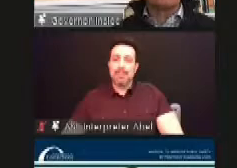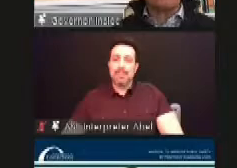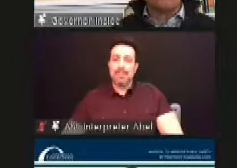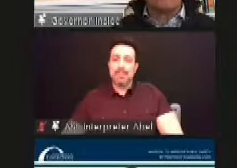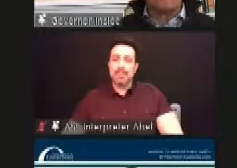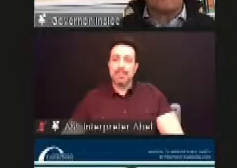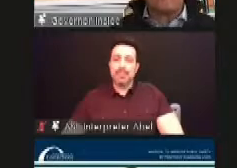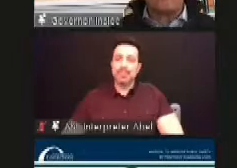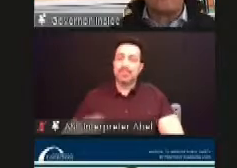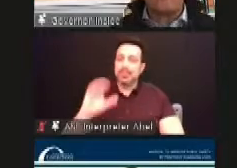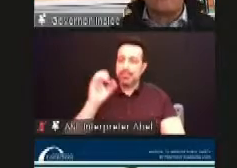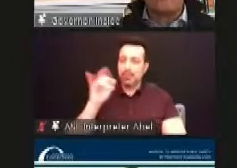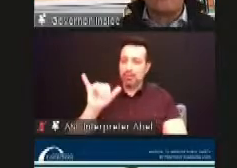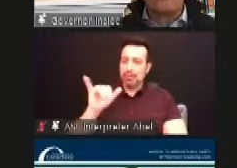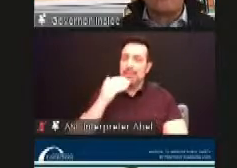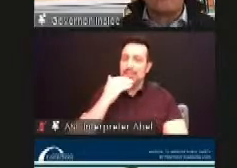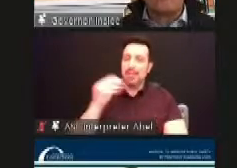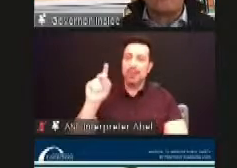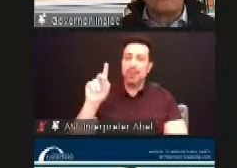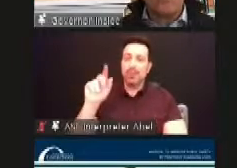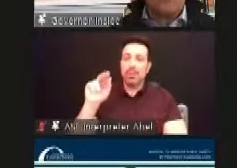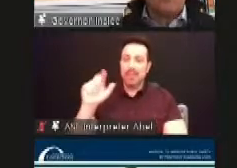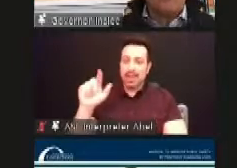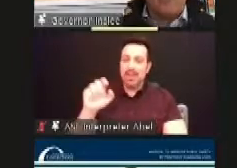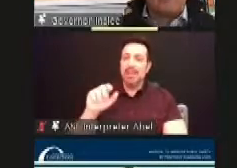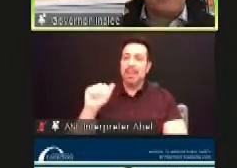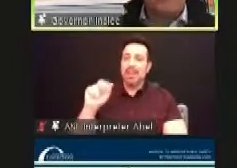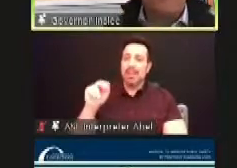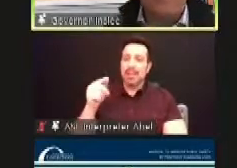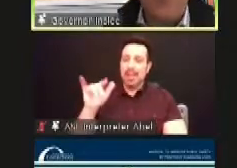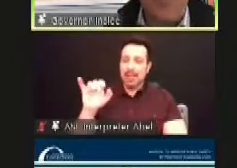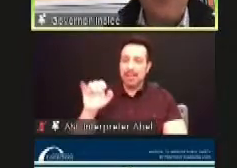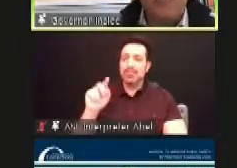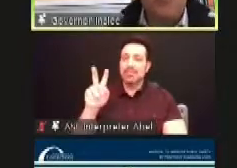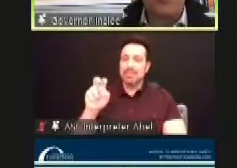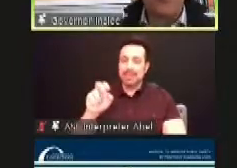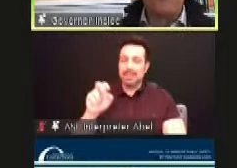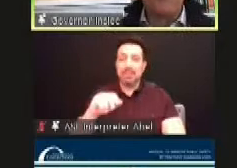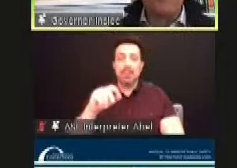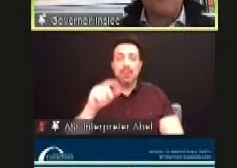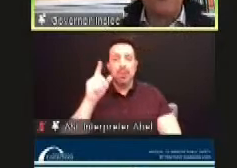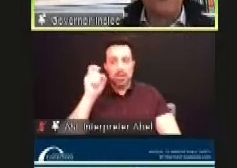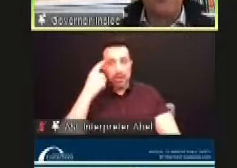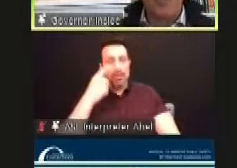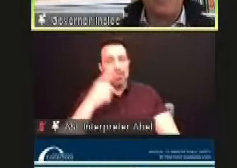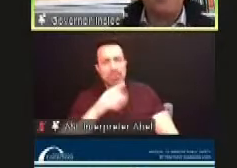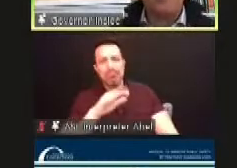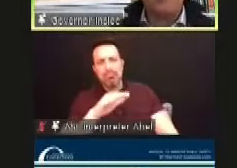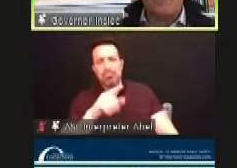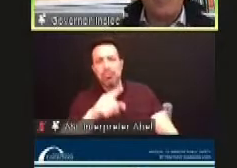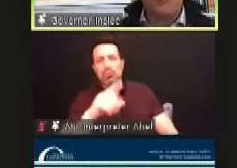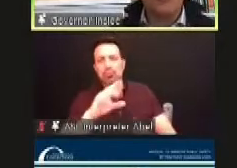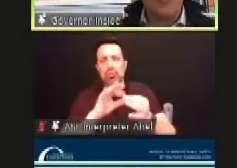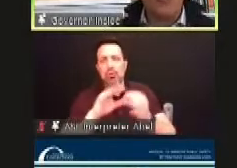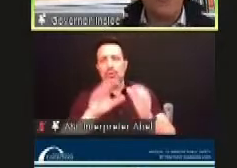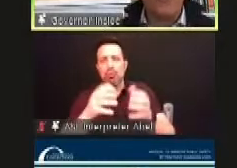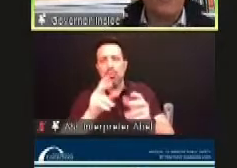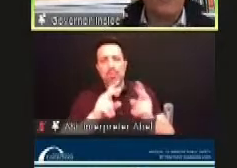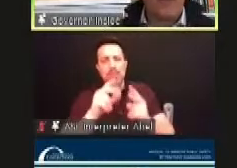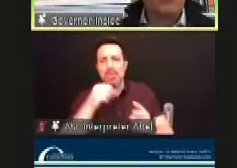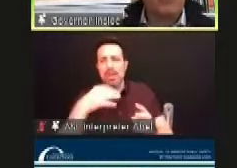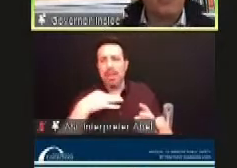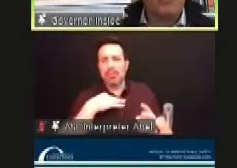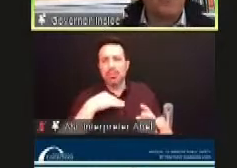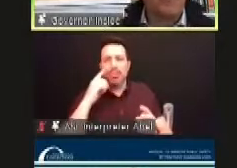Thank you, Danielle, Angie, and Steve. Governor, do you have questions? Yeah, Steve, you made reference to a group of people who are not eligible for